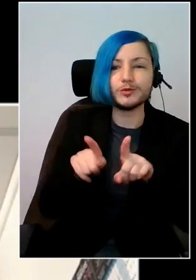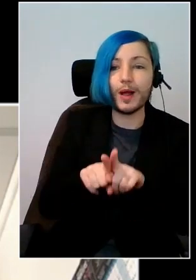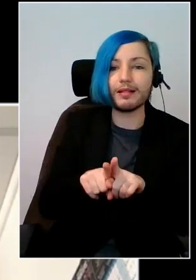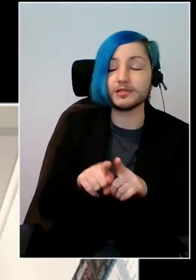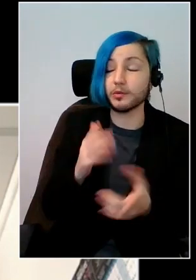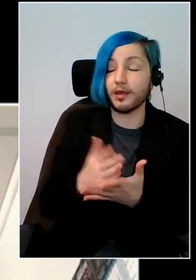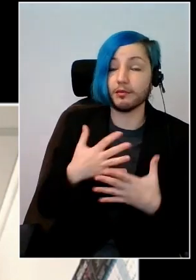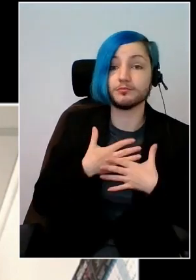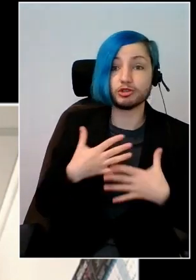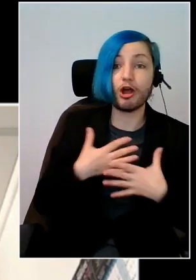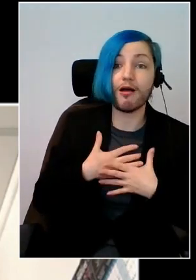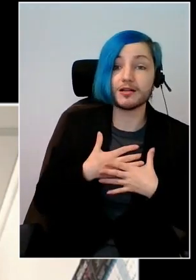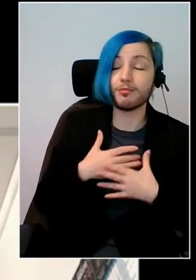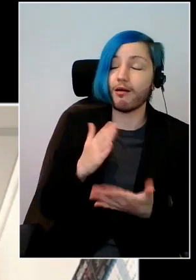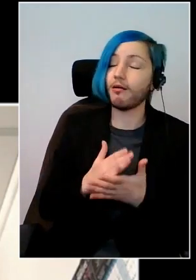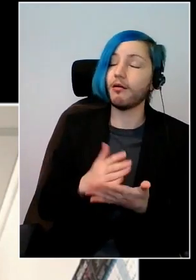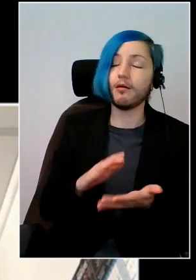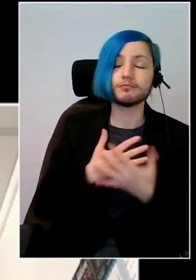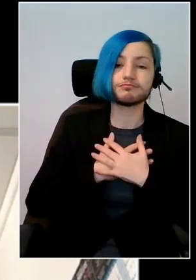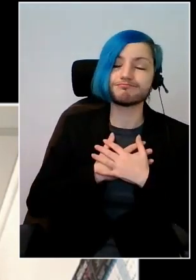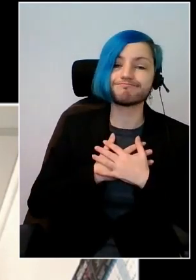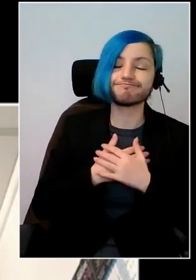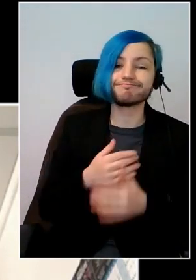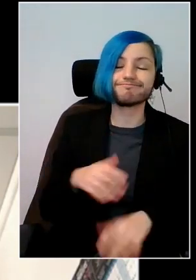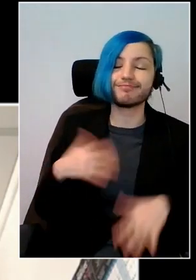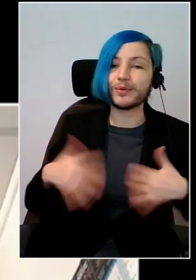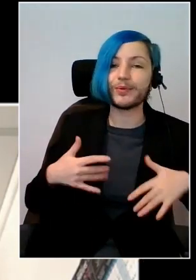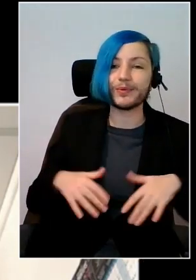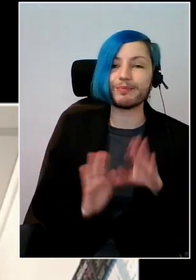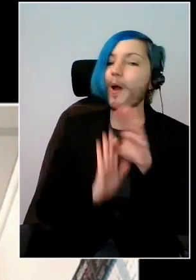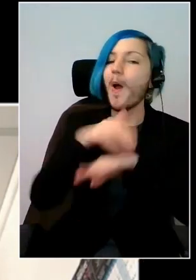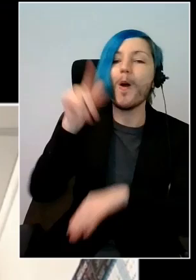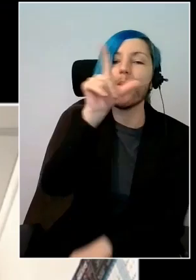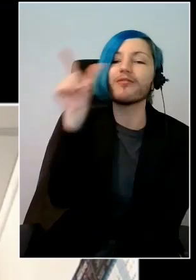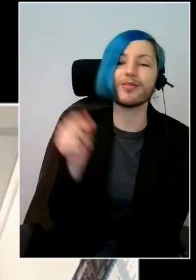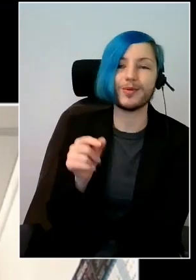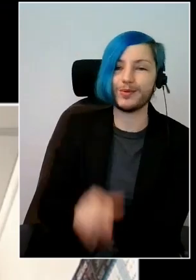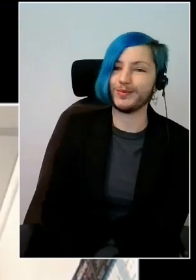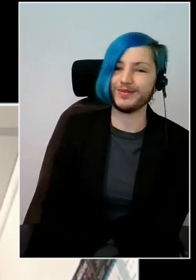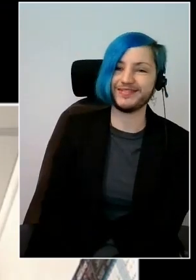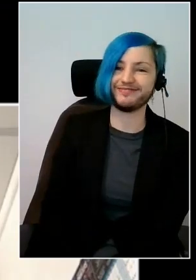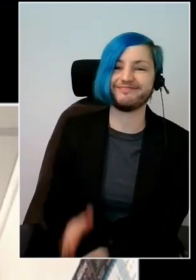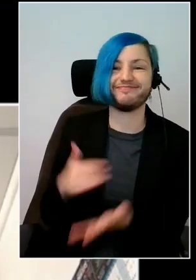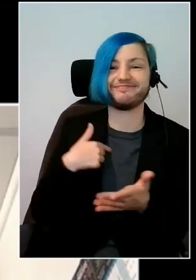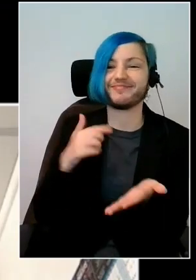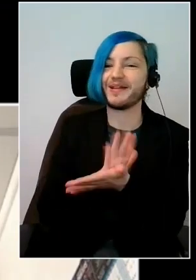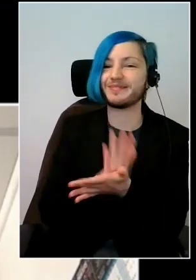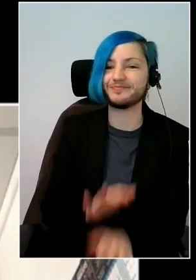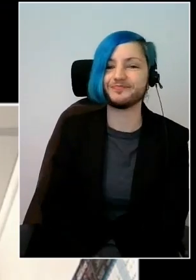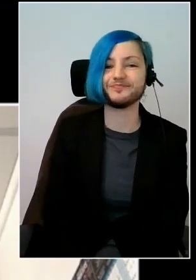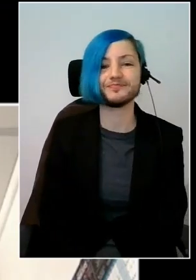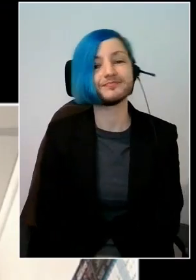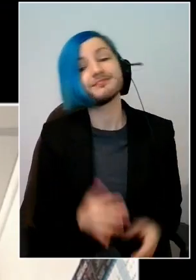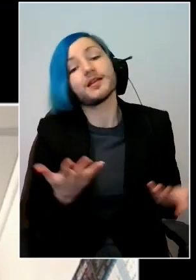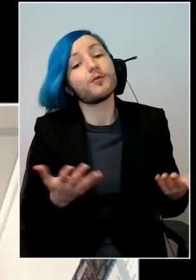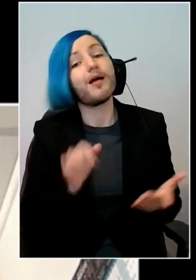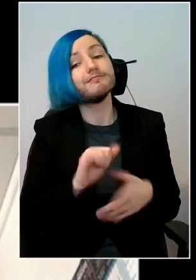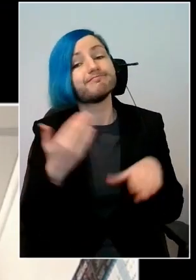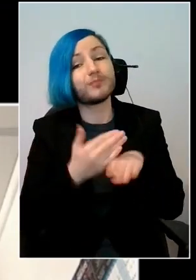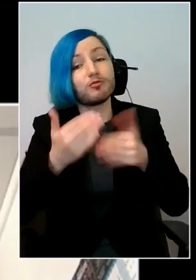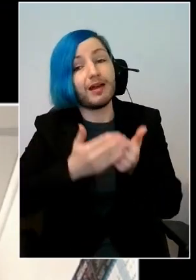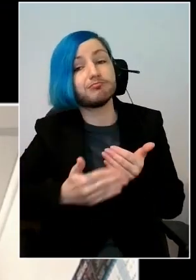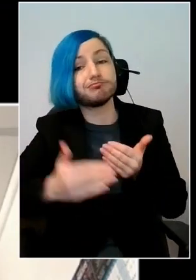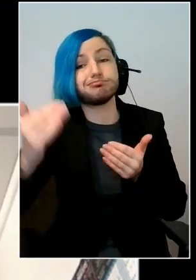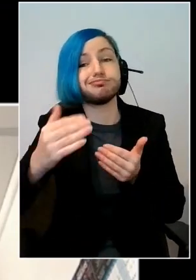but over the moon, and yeah, I'm happy. Well, you've got a long career ahead of you,